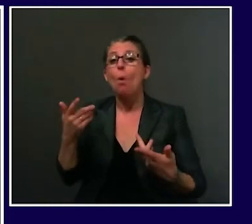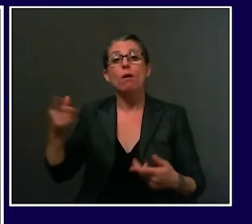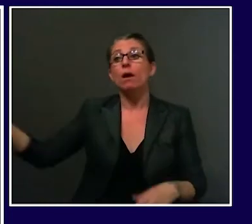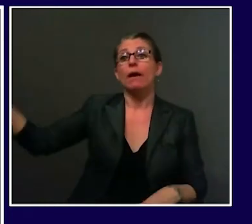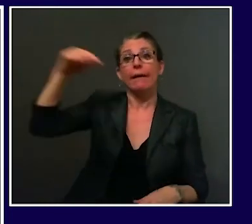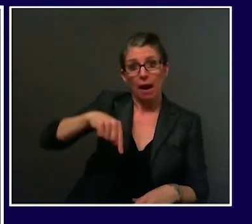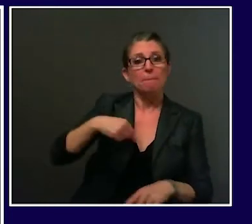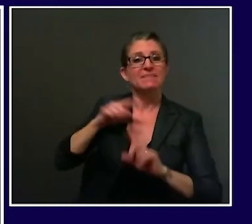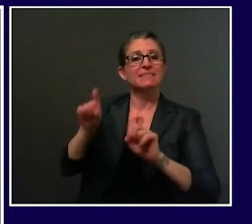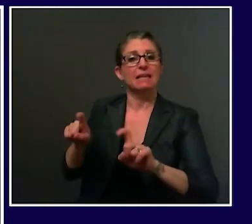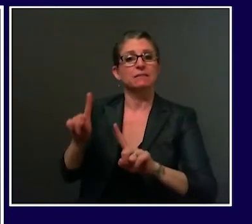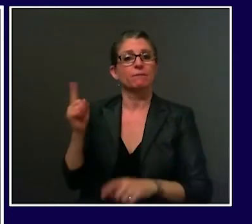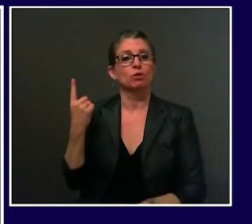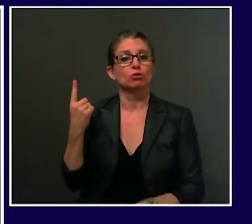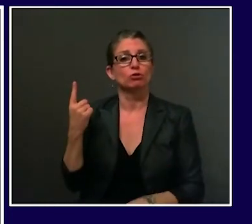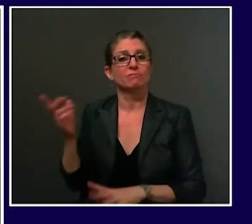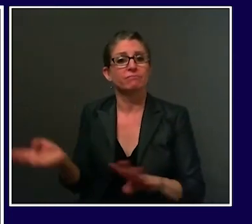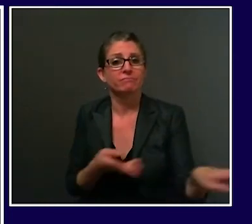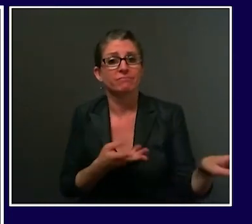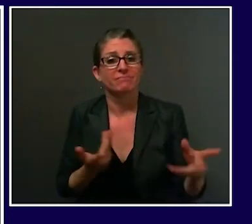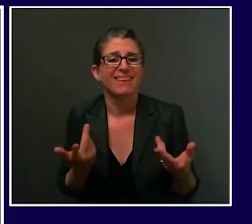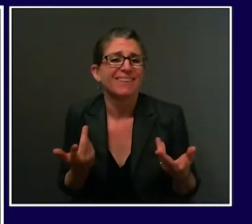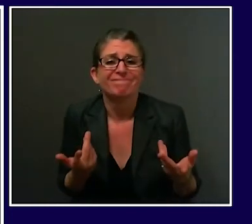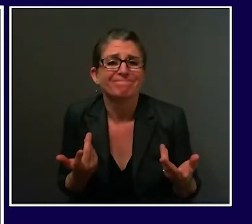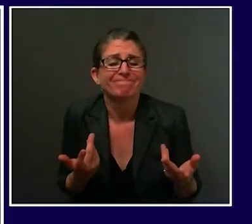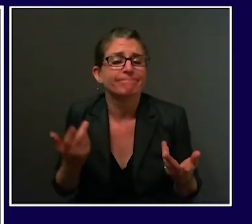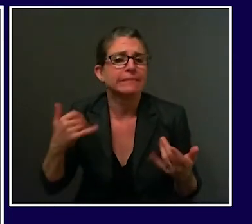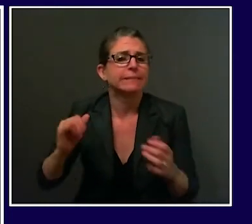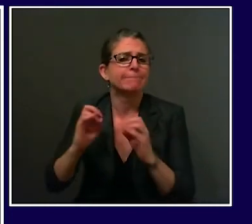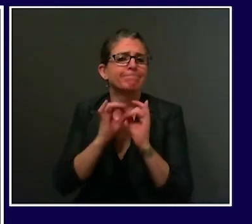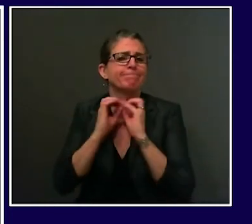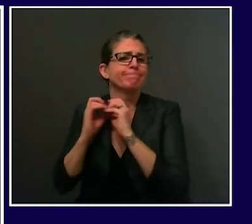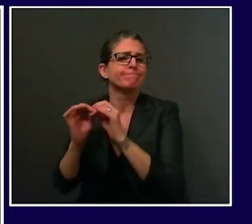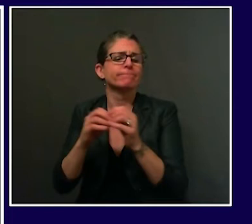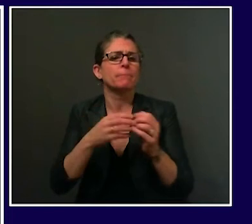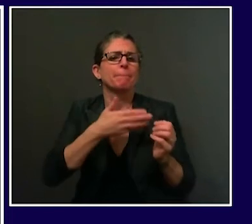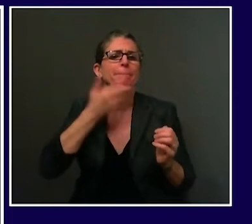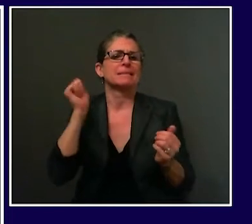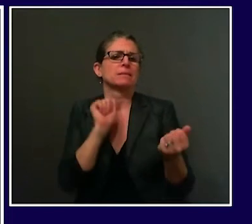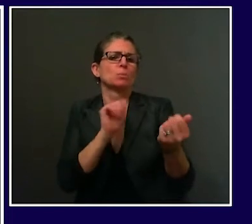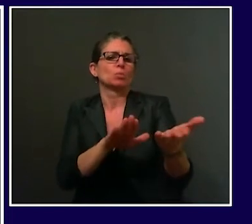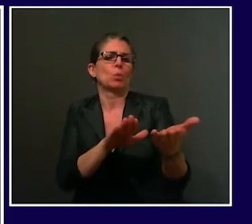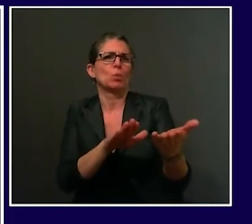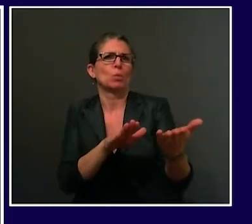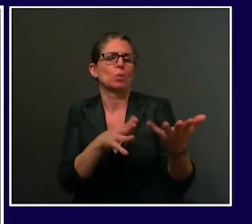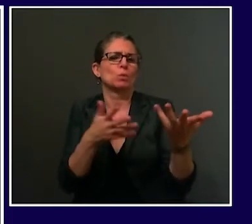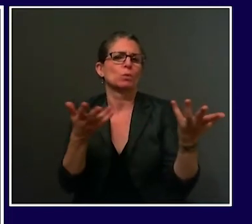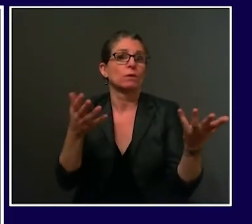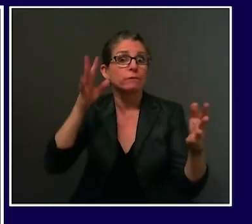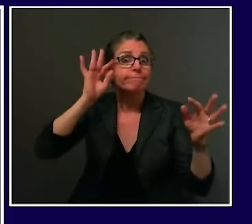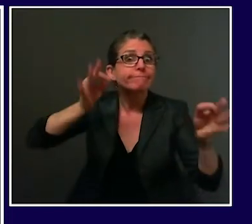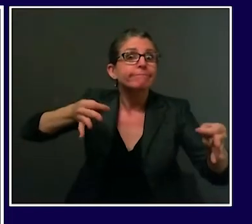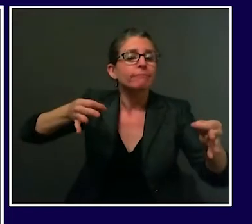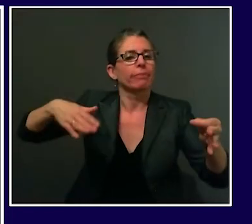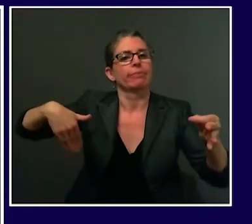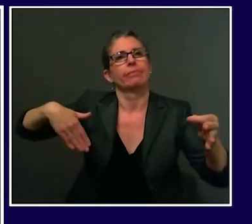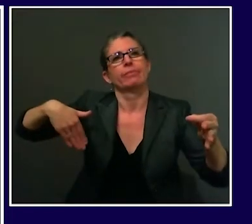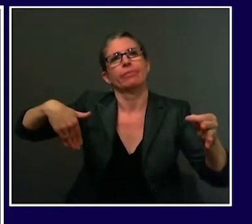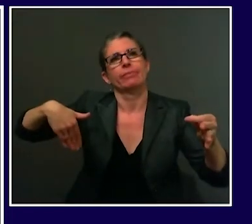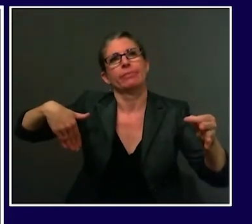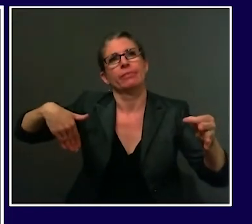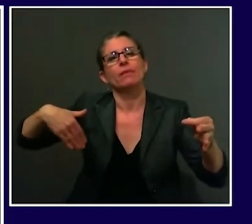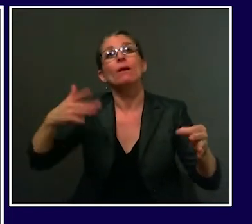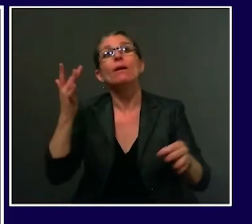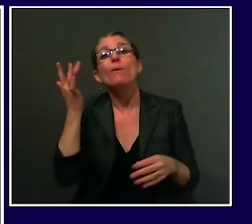It's an idea that we've been thinking through. We want to make sure that we not only offer testing, not just for out-of-state residents,